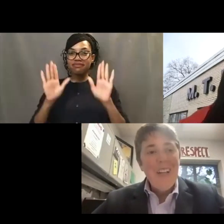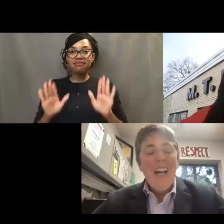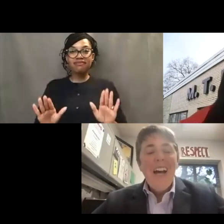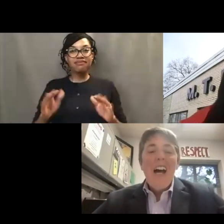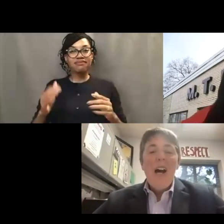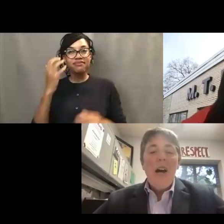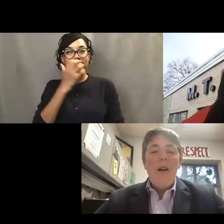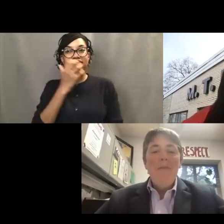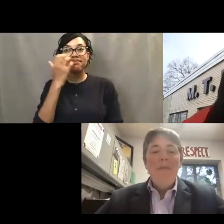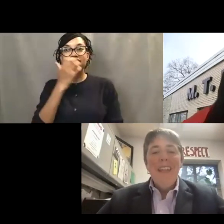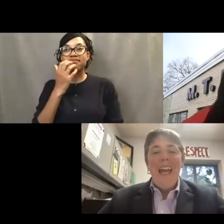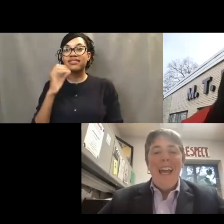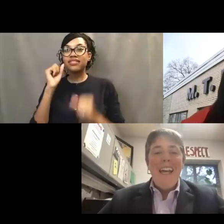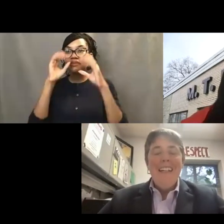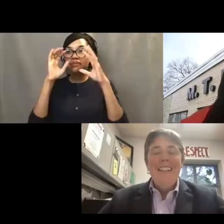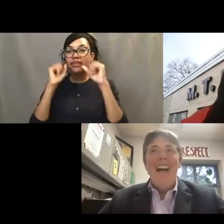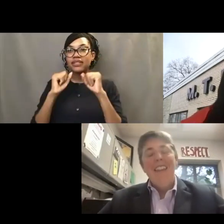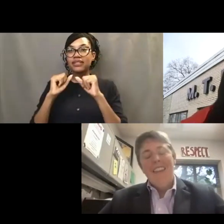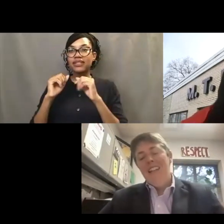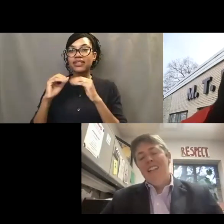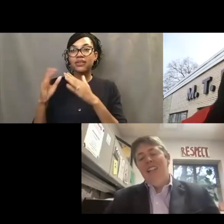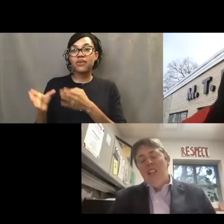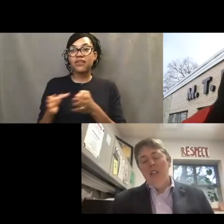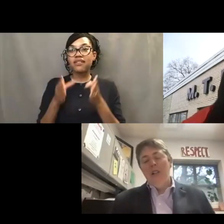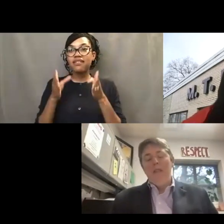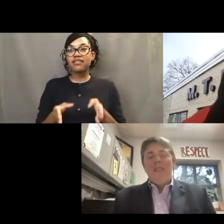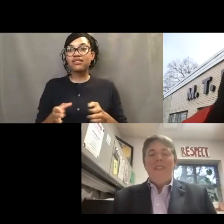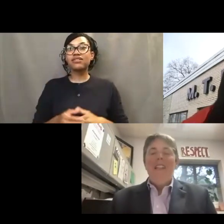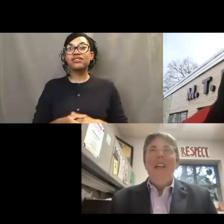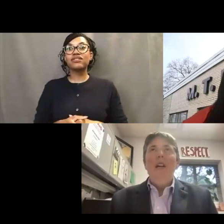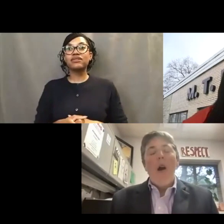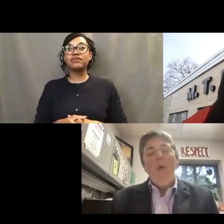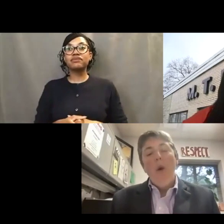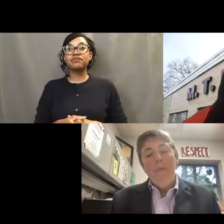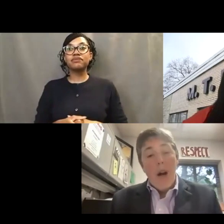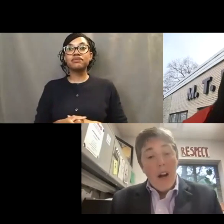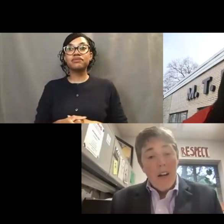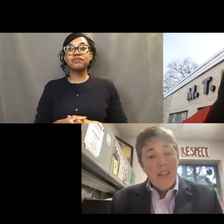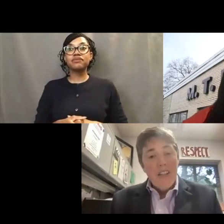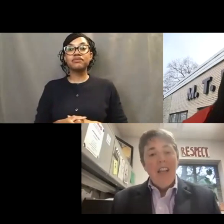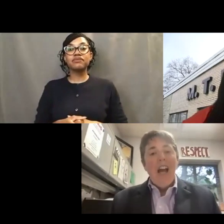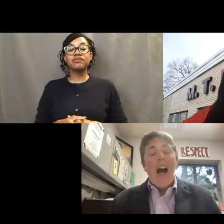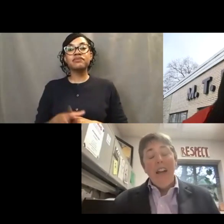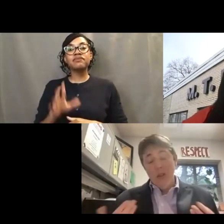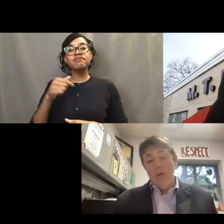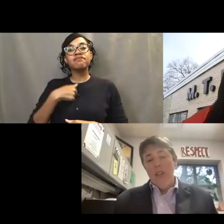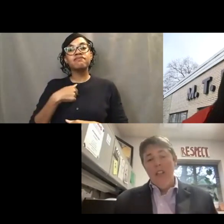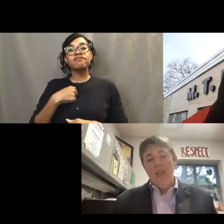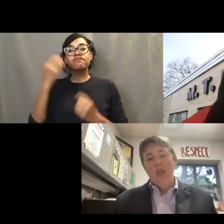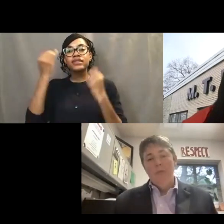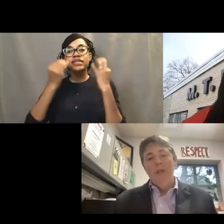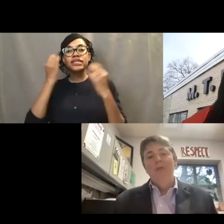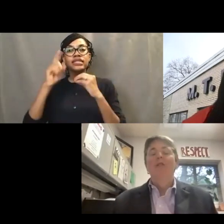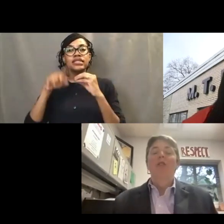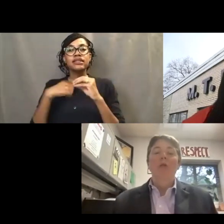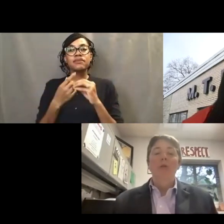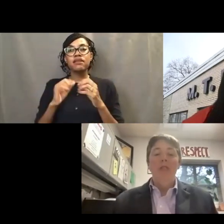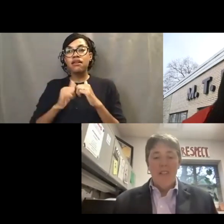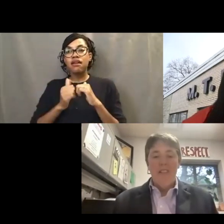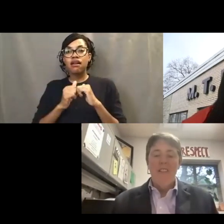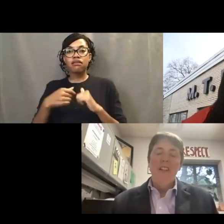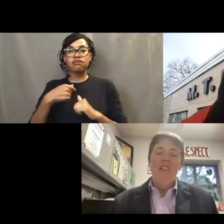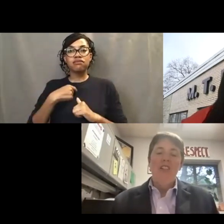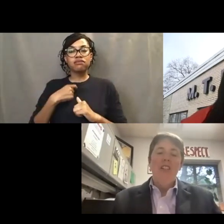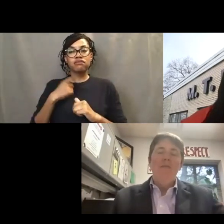organizers. And I think, I was thinking about what part I could really contribute to